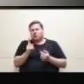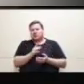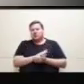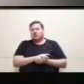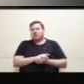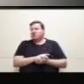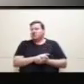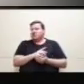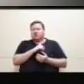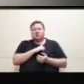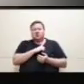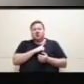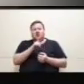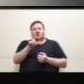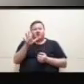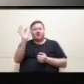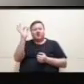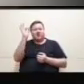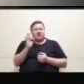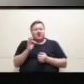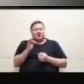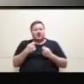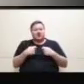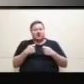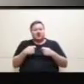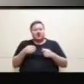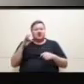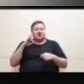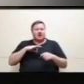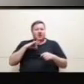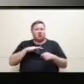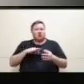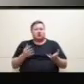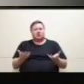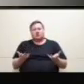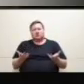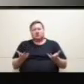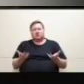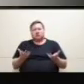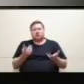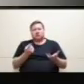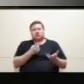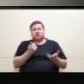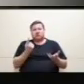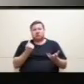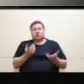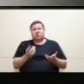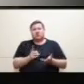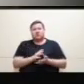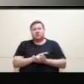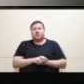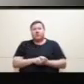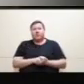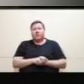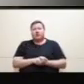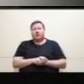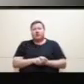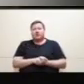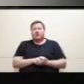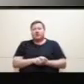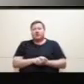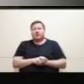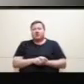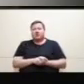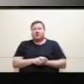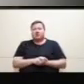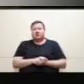about 75% on your salaries. So what is it that you do? I think you said something like that,